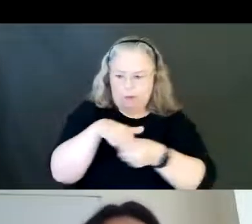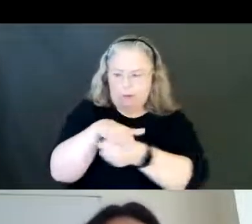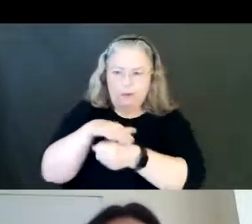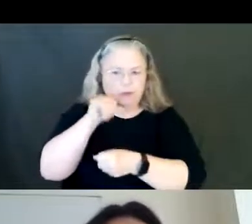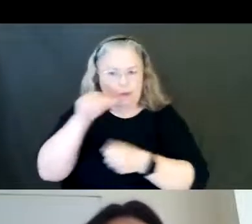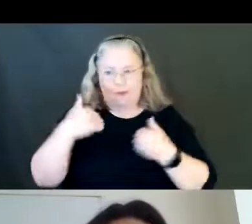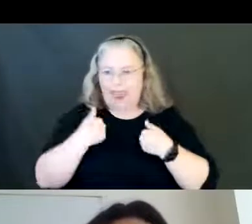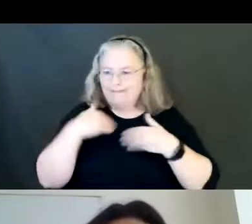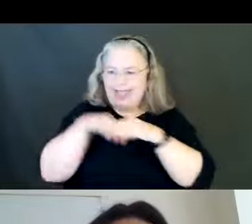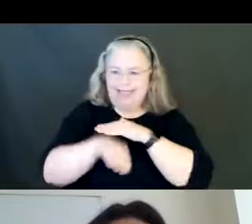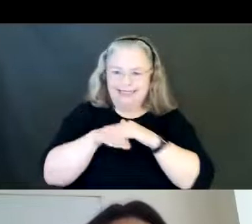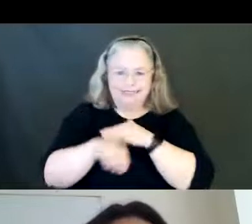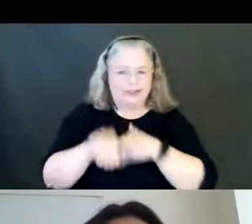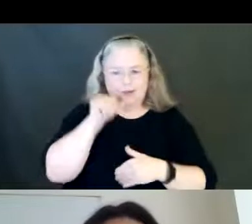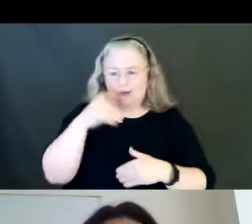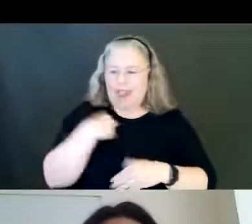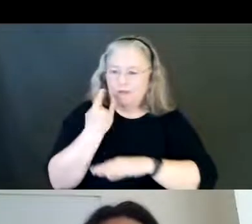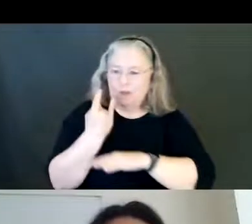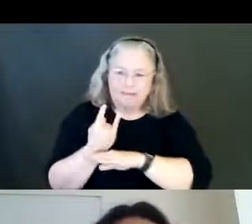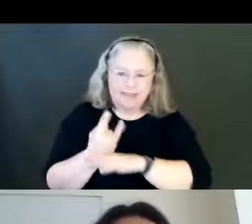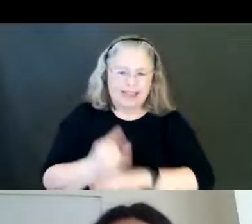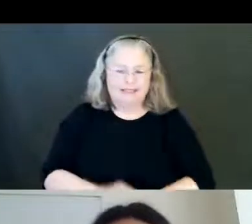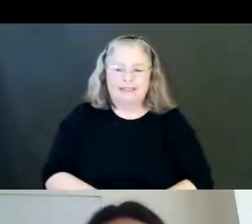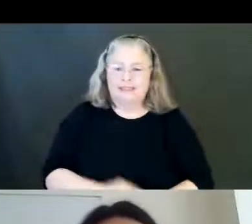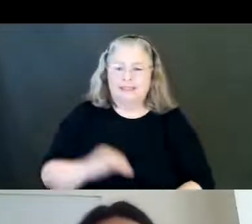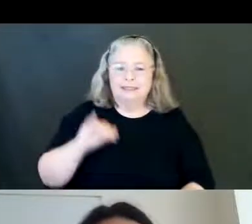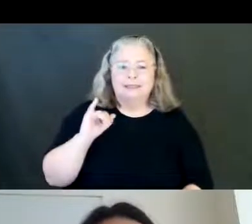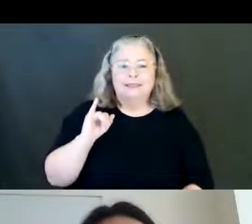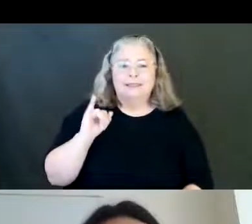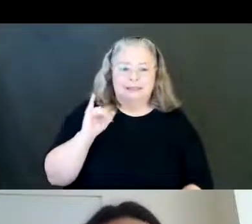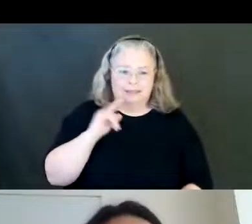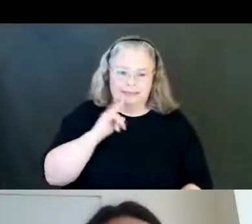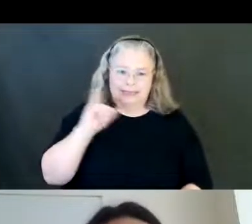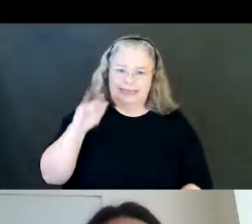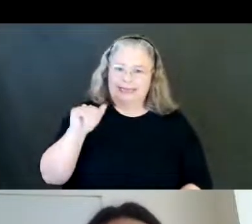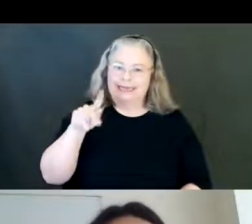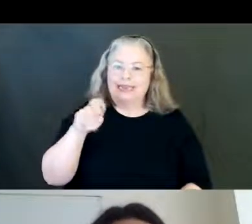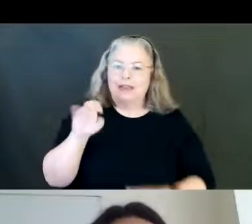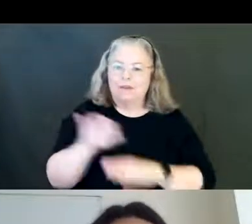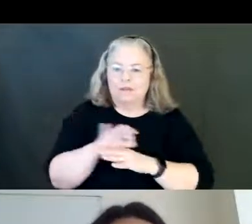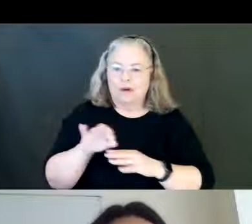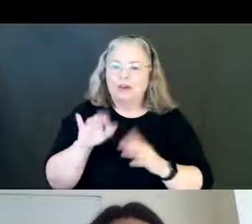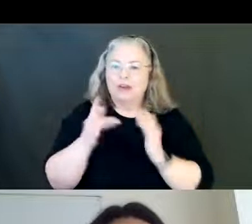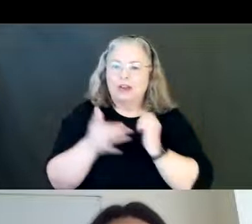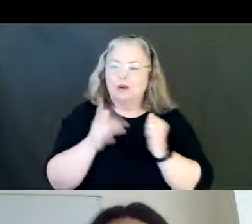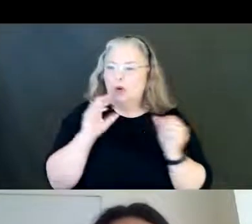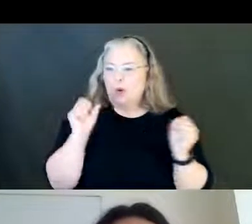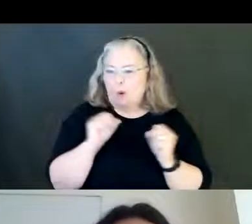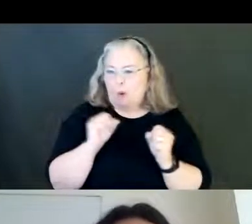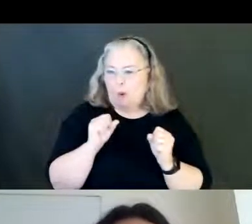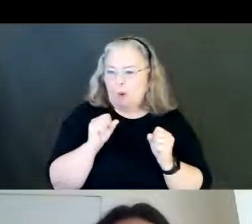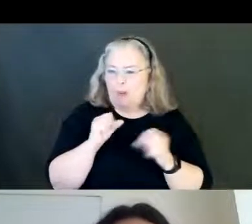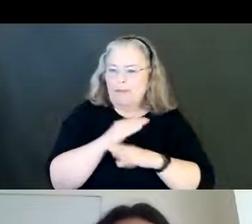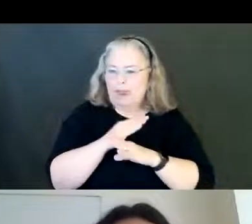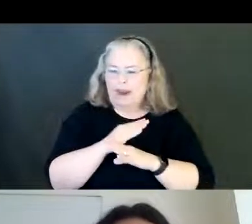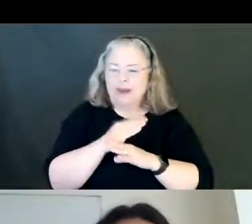have access, that don't have Wi-Fi. Intake function technology can be cold and a barrier. Human connection is lost